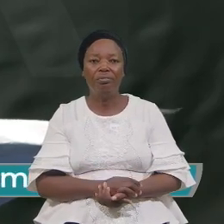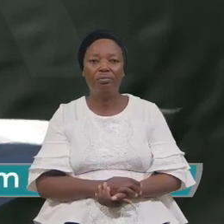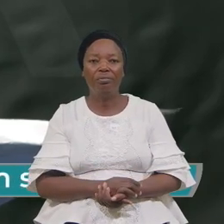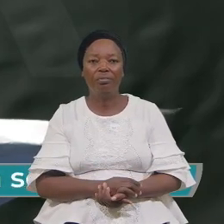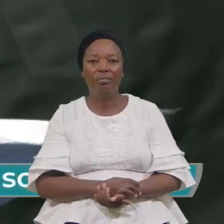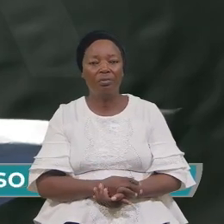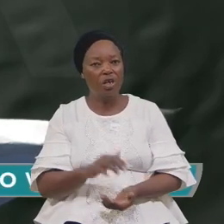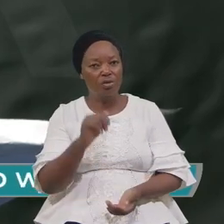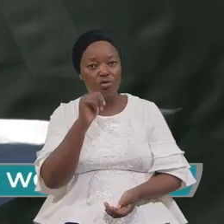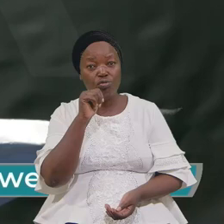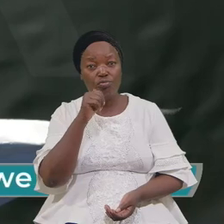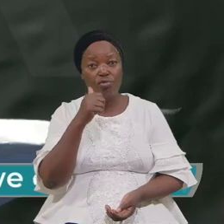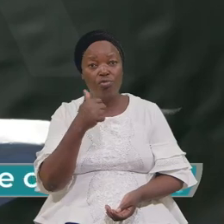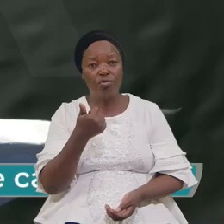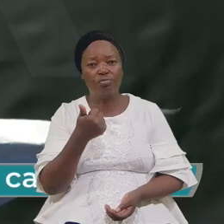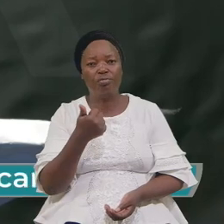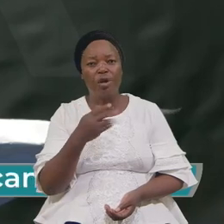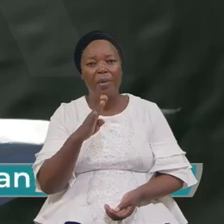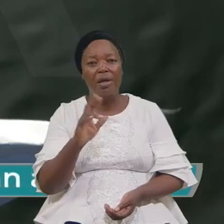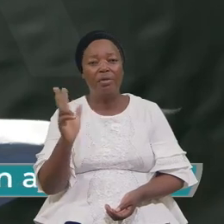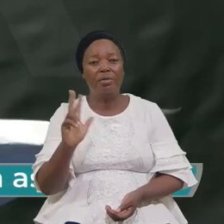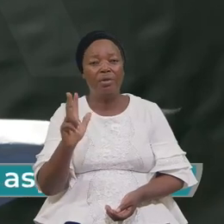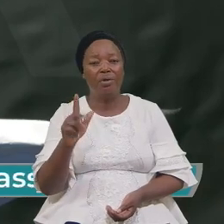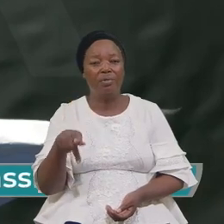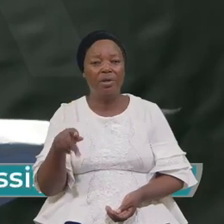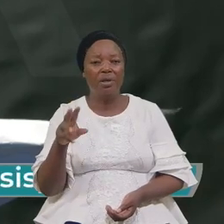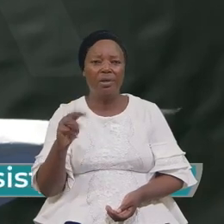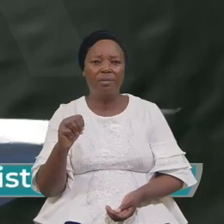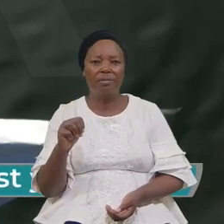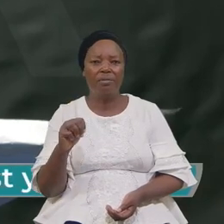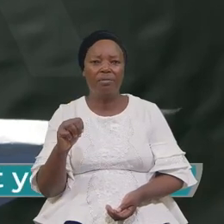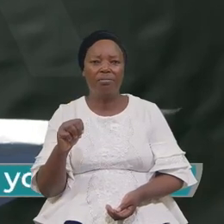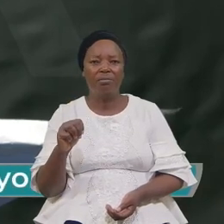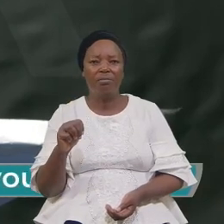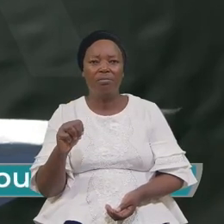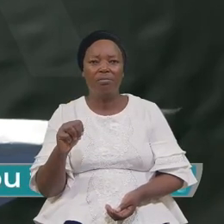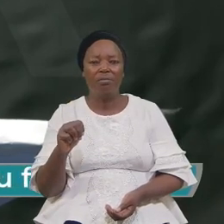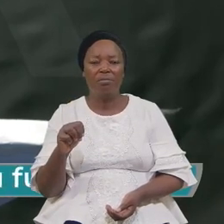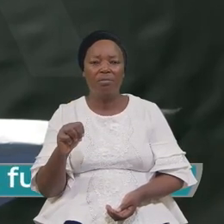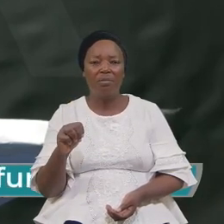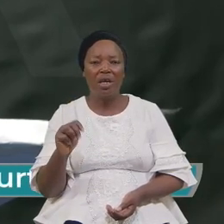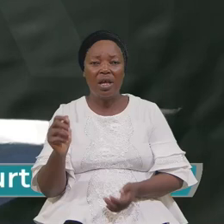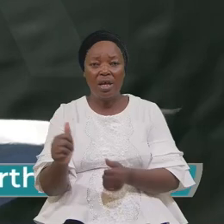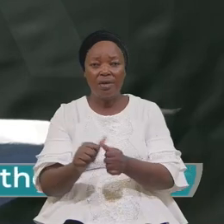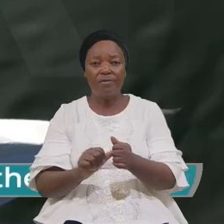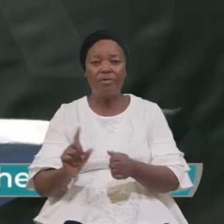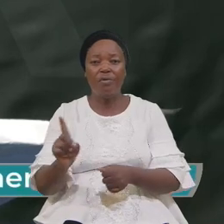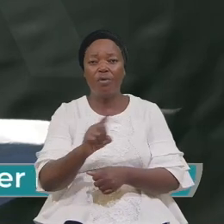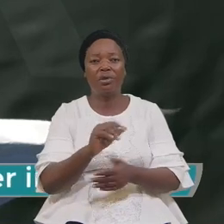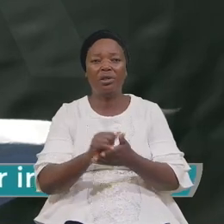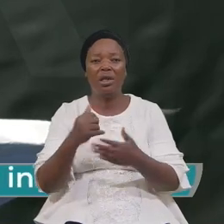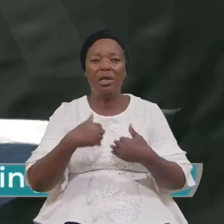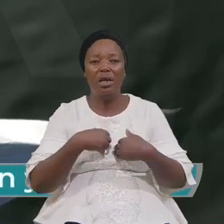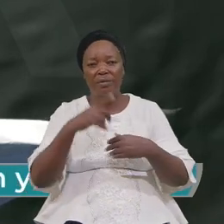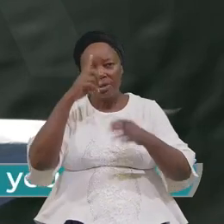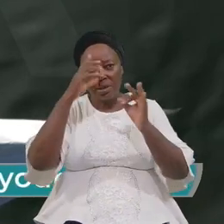Tomorrow, by 3 p.m., all of us that have taken this decision this evening, you